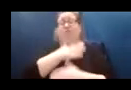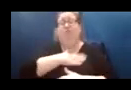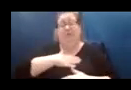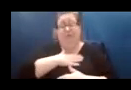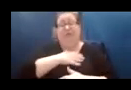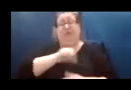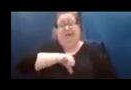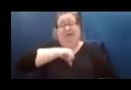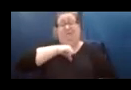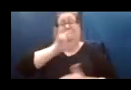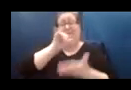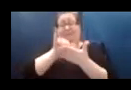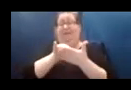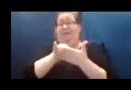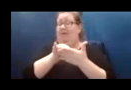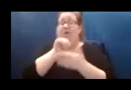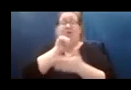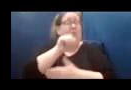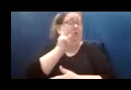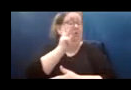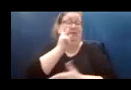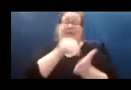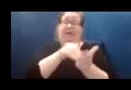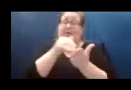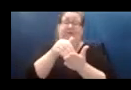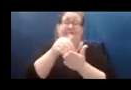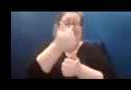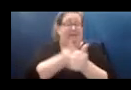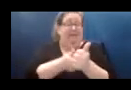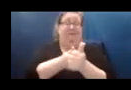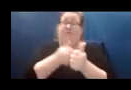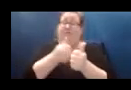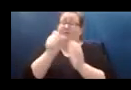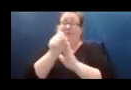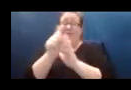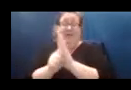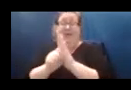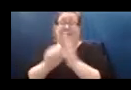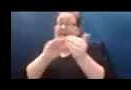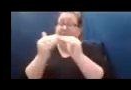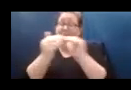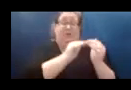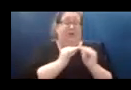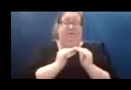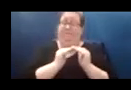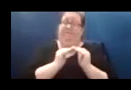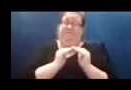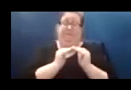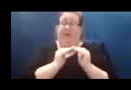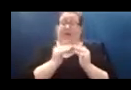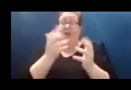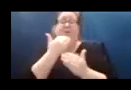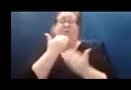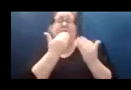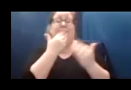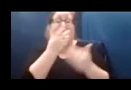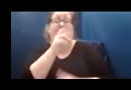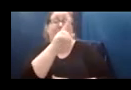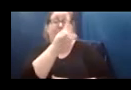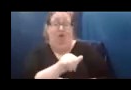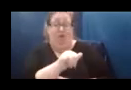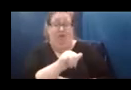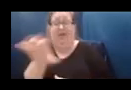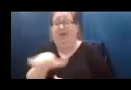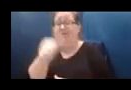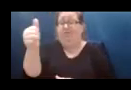pride in that. It's not something that we see in every community around the state. And I want to thank Carly and the rest of the